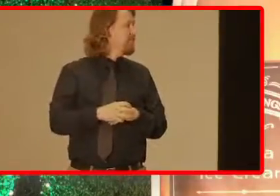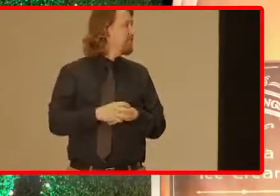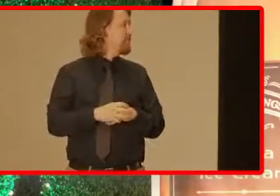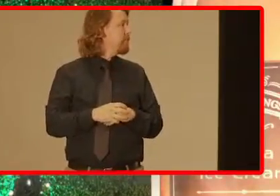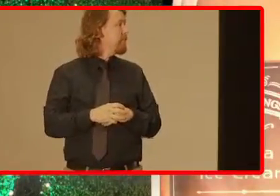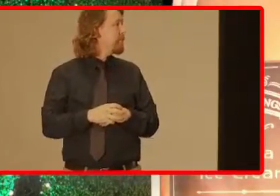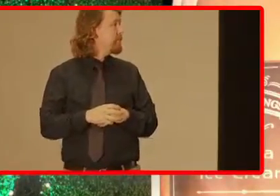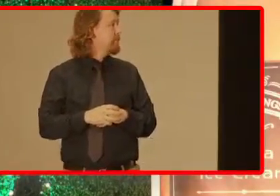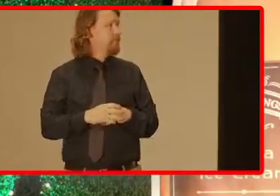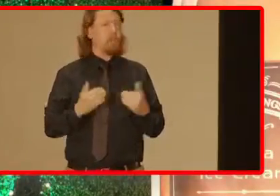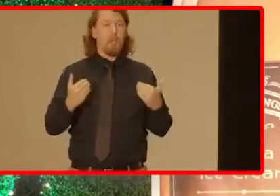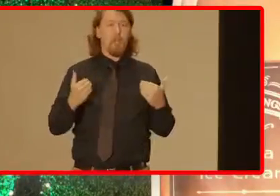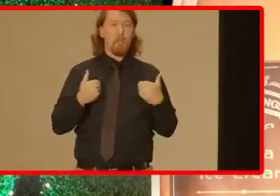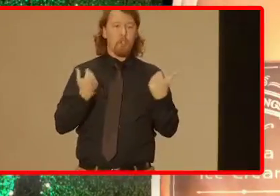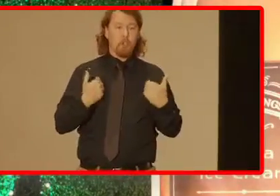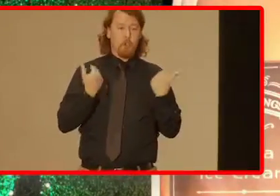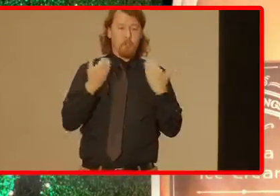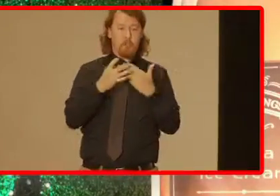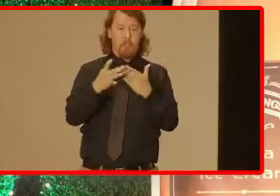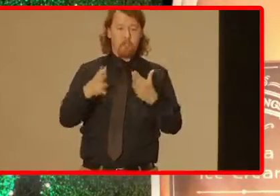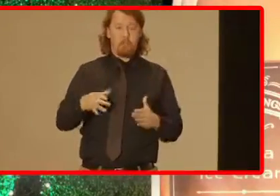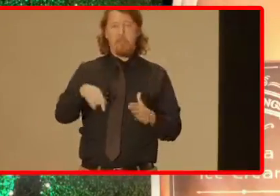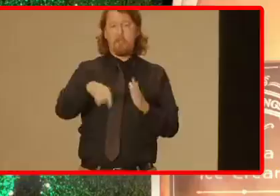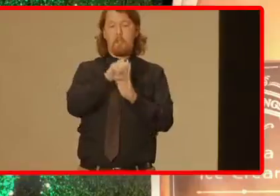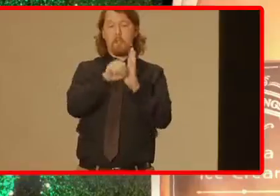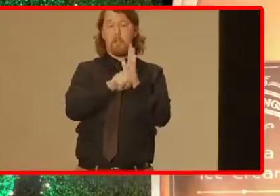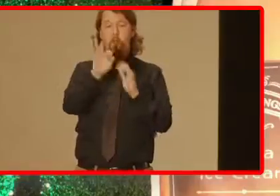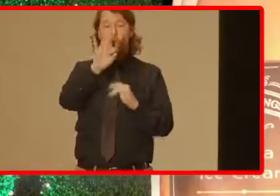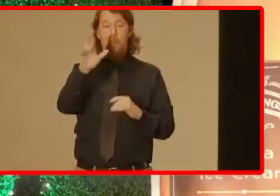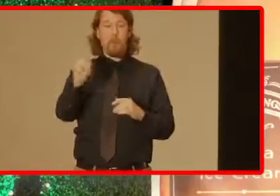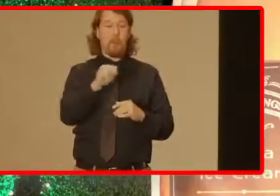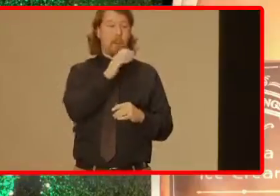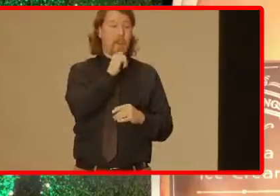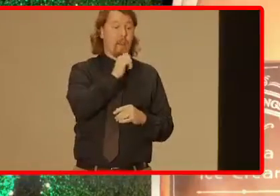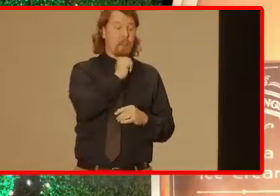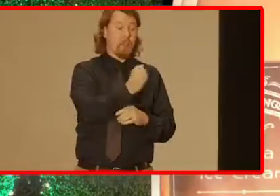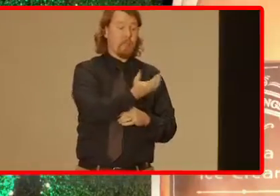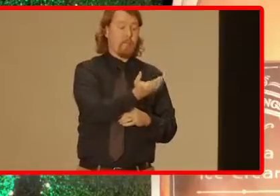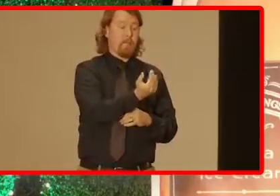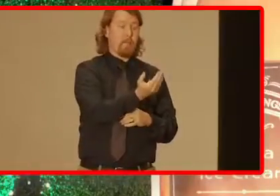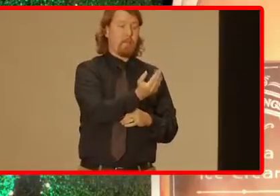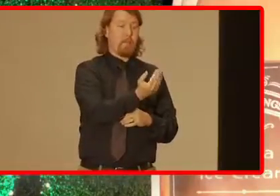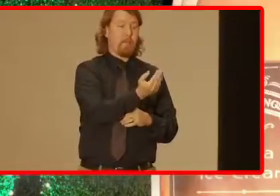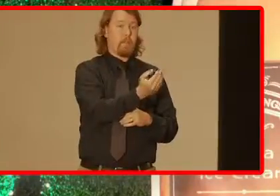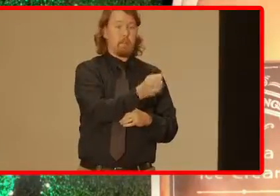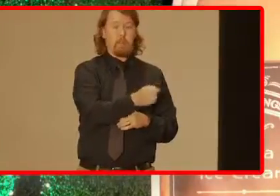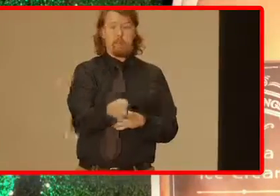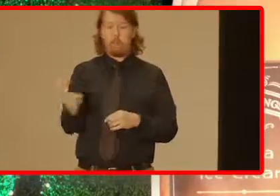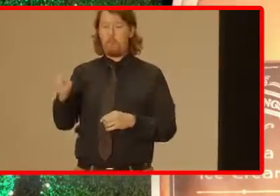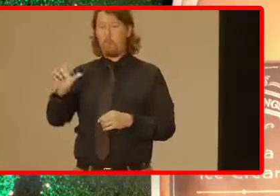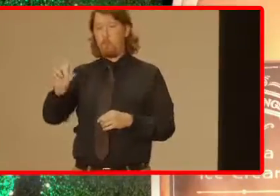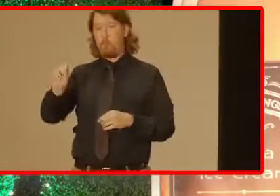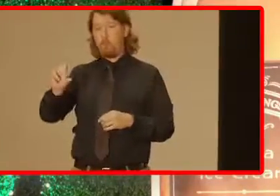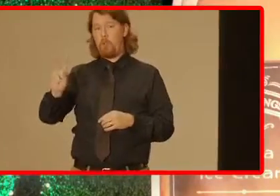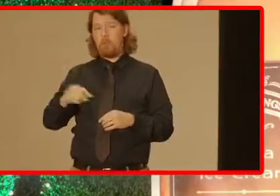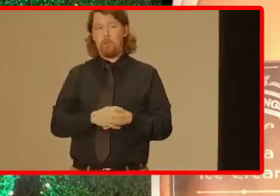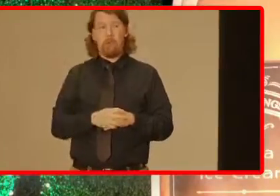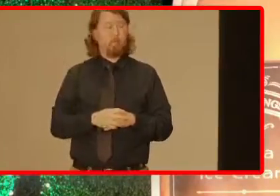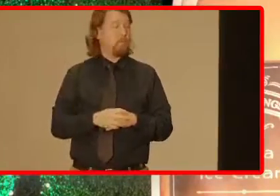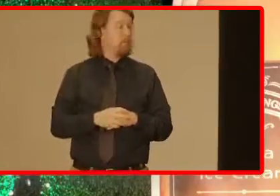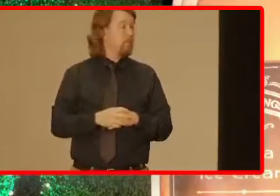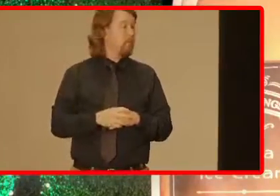There are youth leaders throughout the state of Florida in between the ages of 15 and 30.